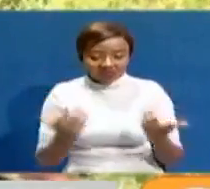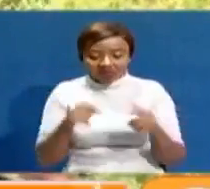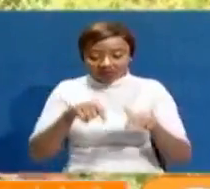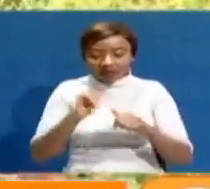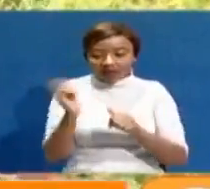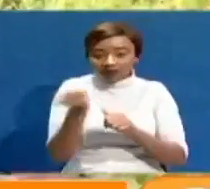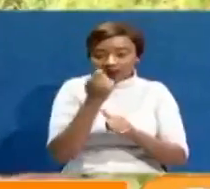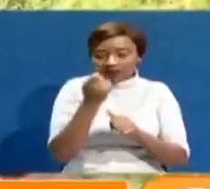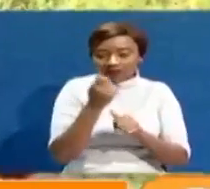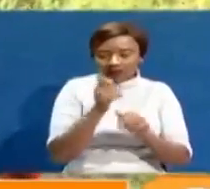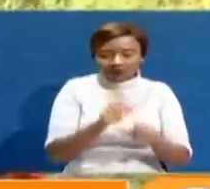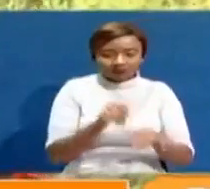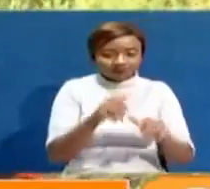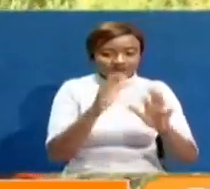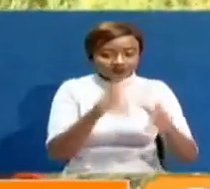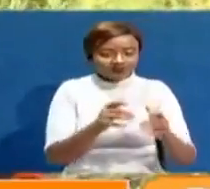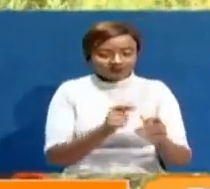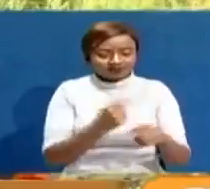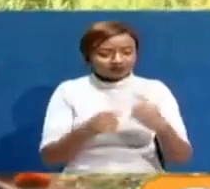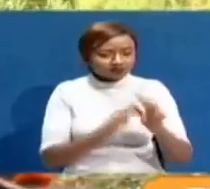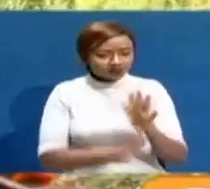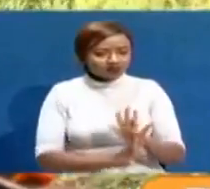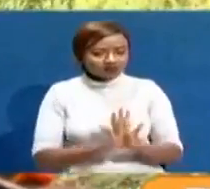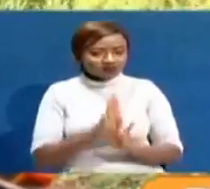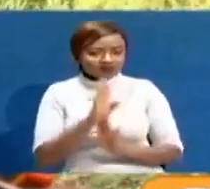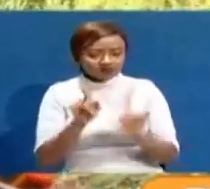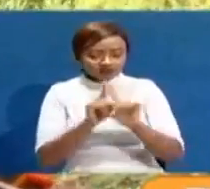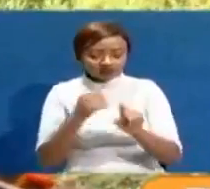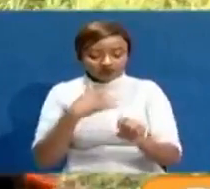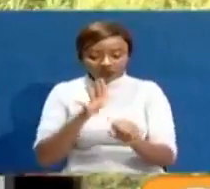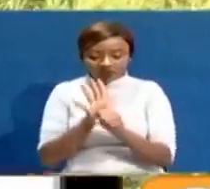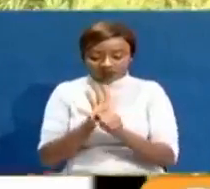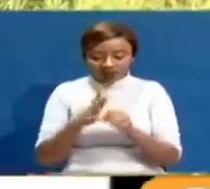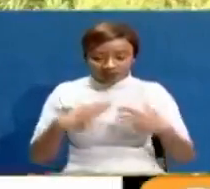also there are many people working in